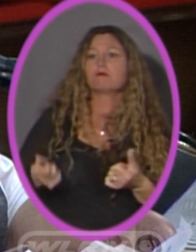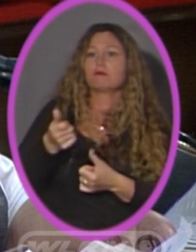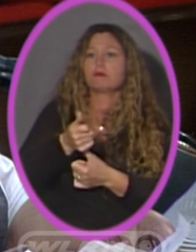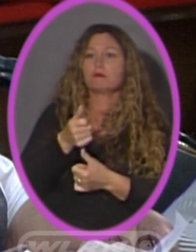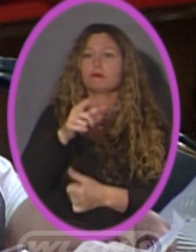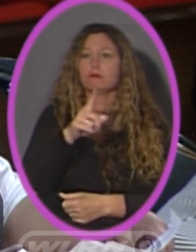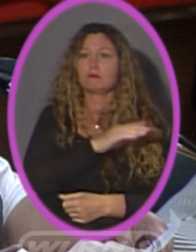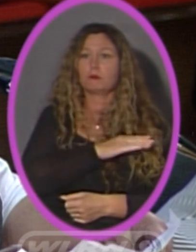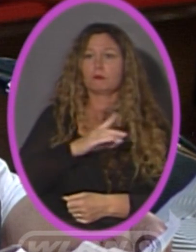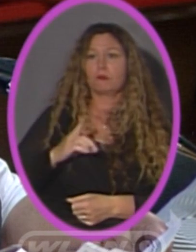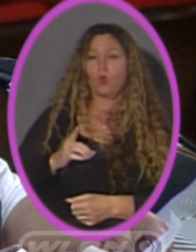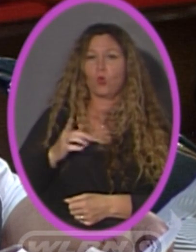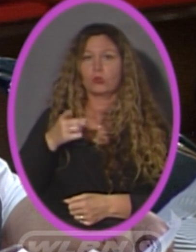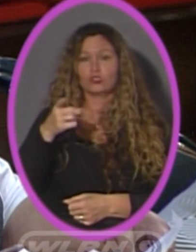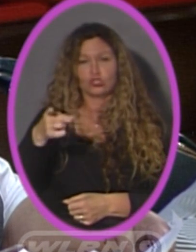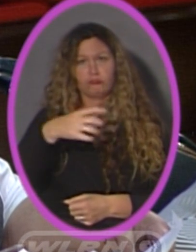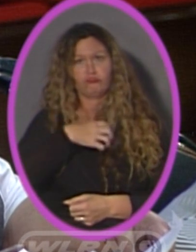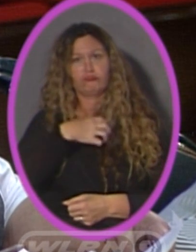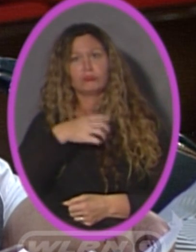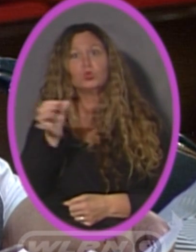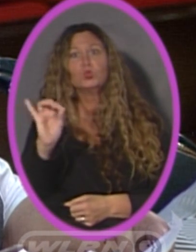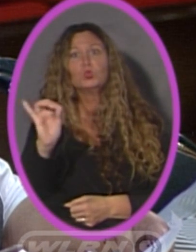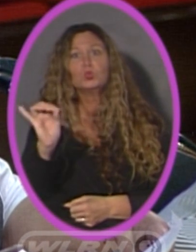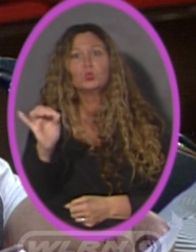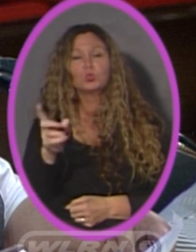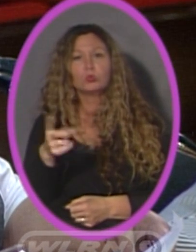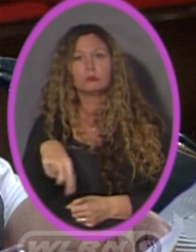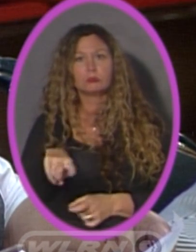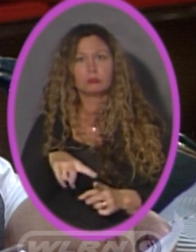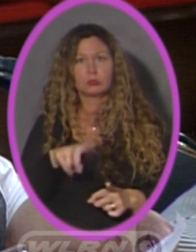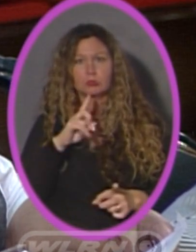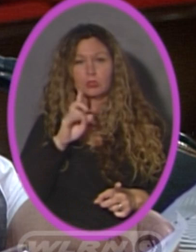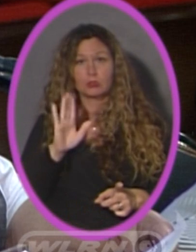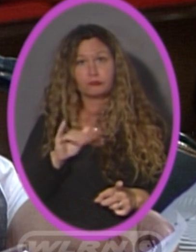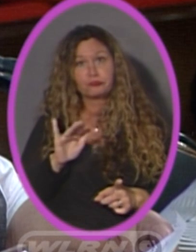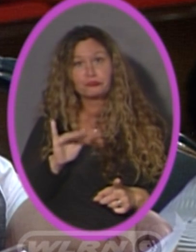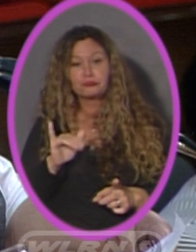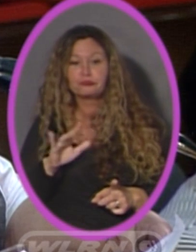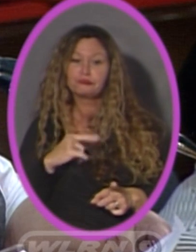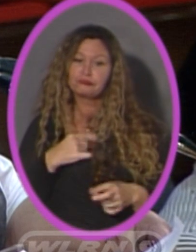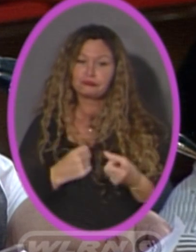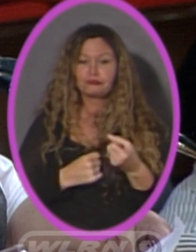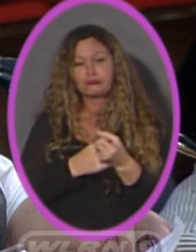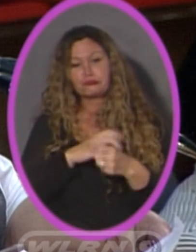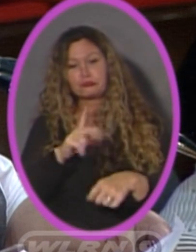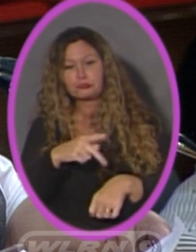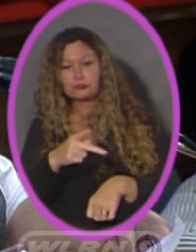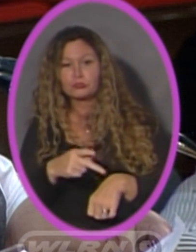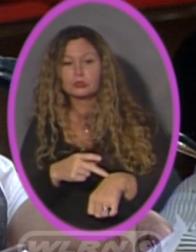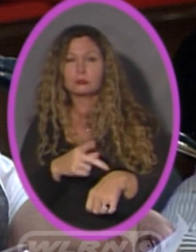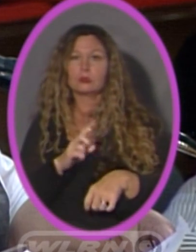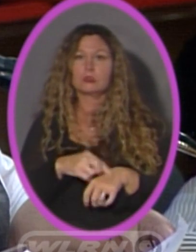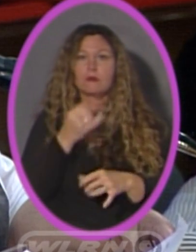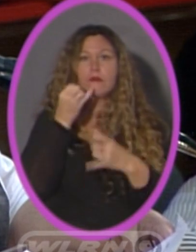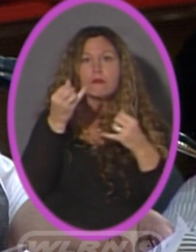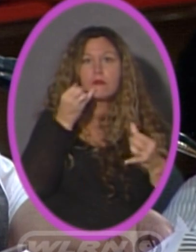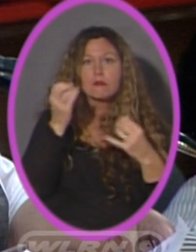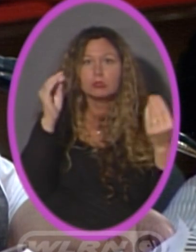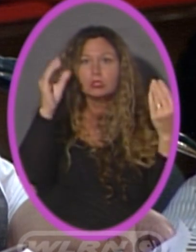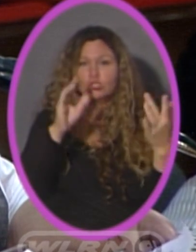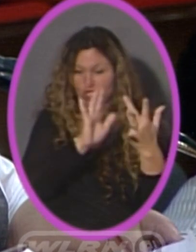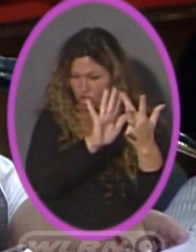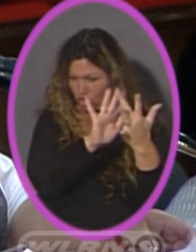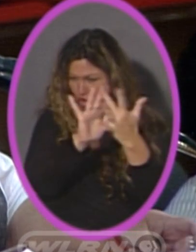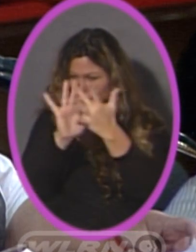to eliminate the principal, but still called teachers during class time to inquire their speech was this was witnessed